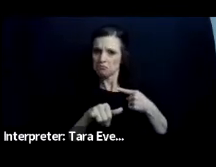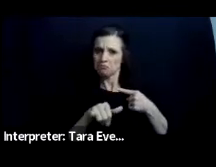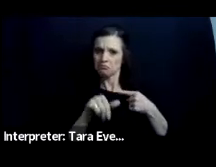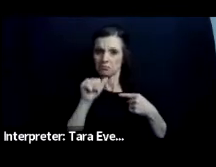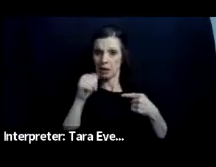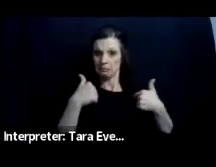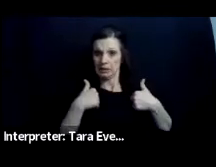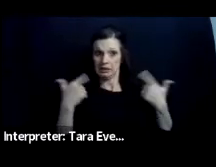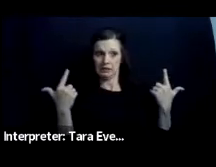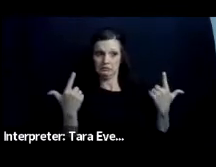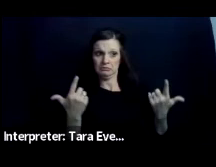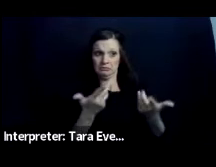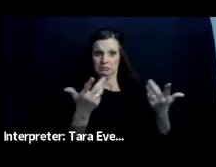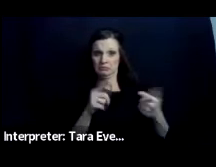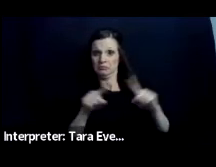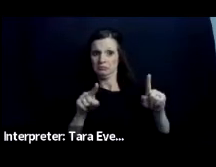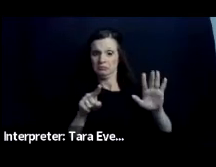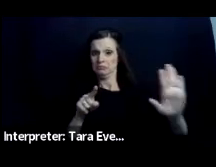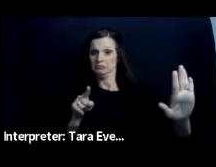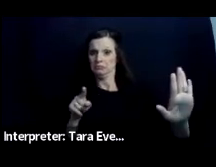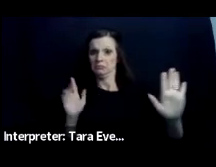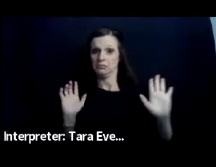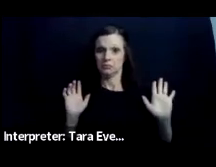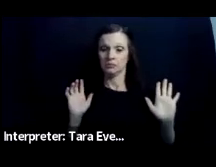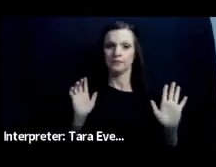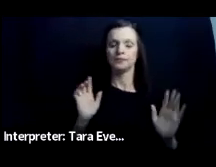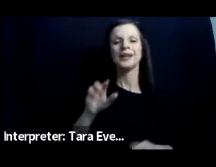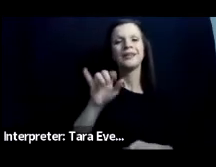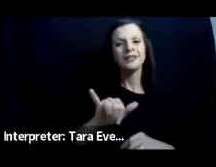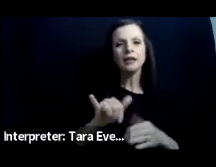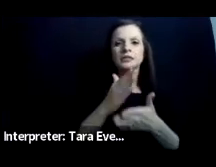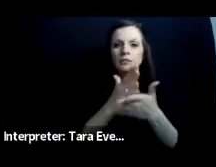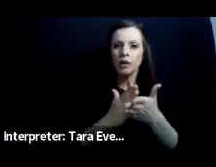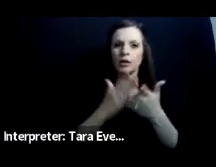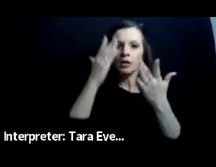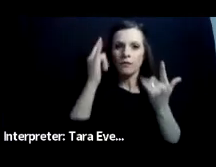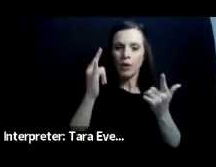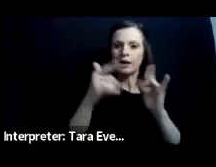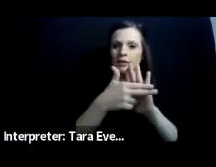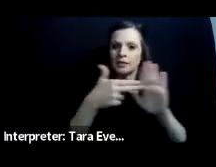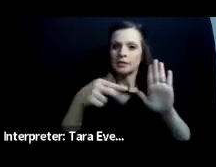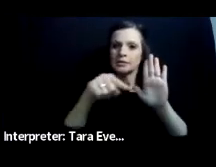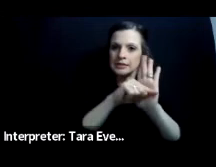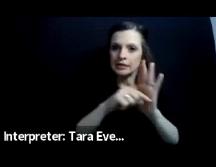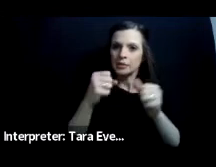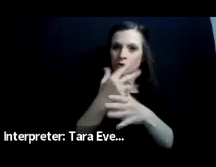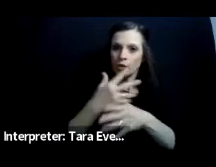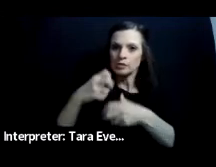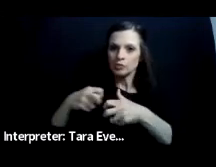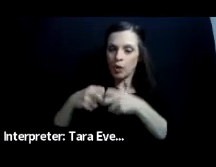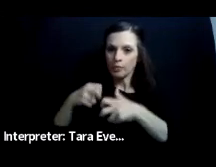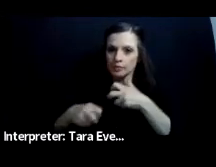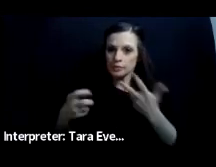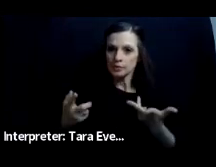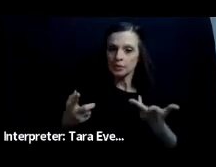part of where the stigma causes problems, where people look at what the stigma is represented as,